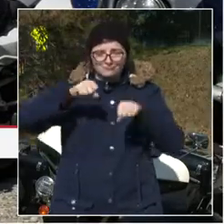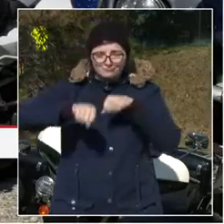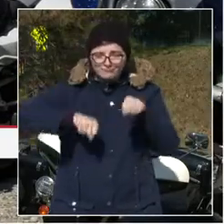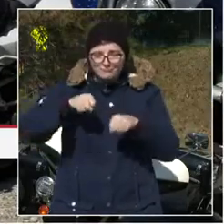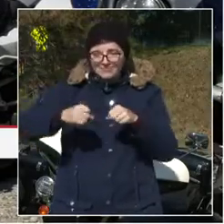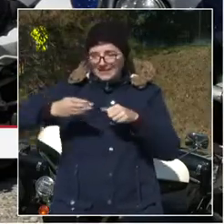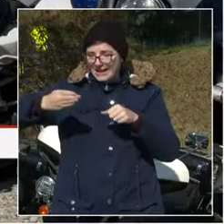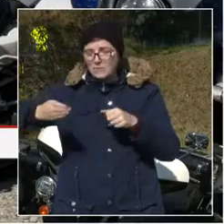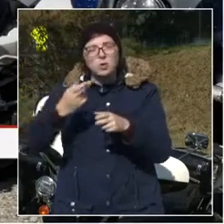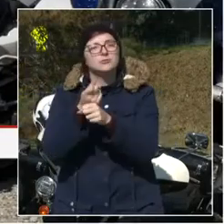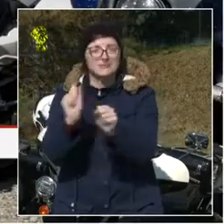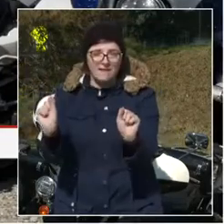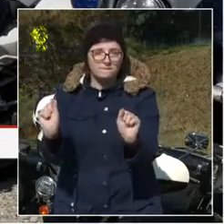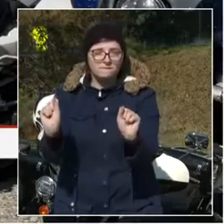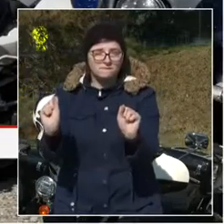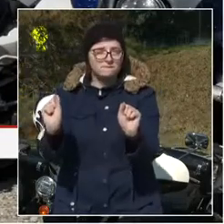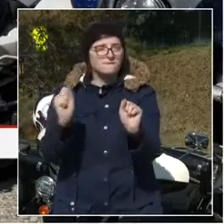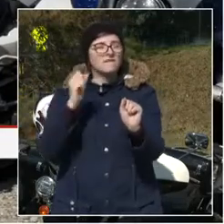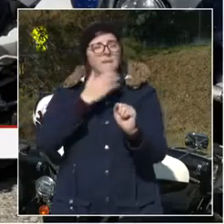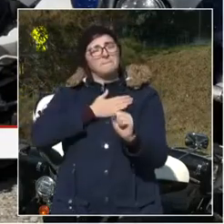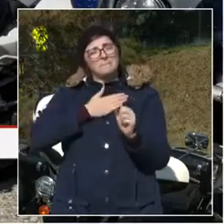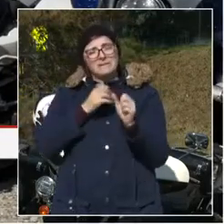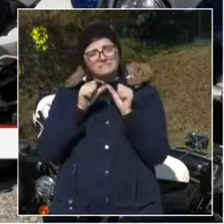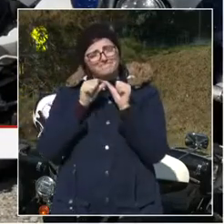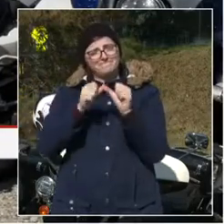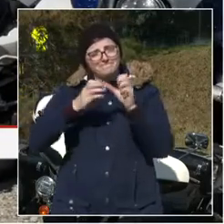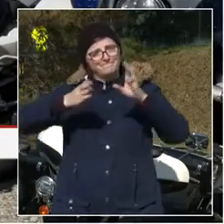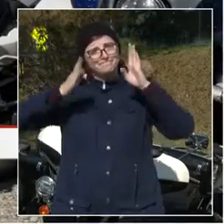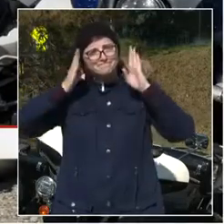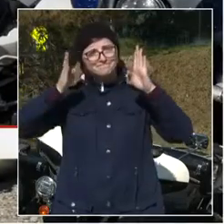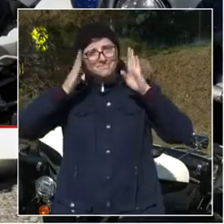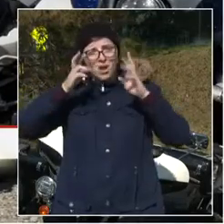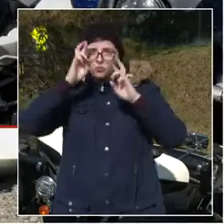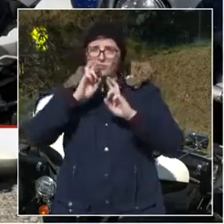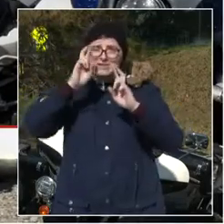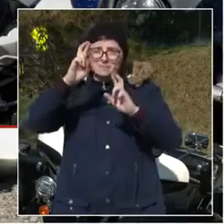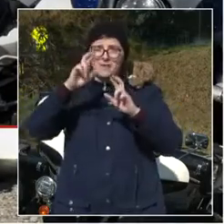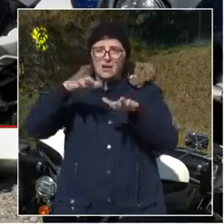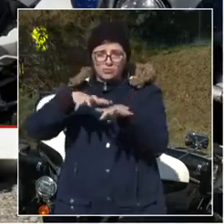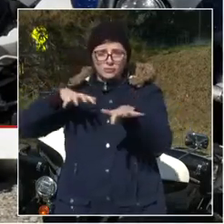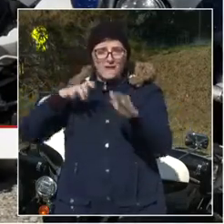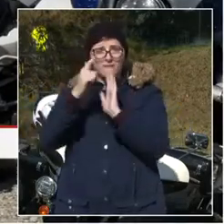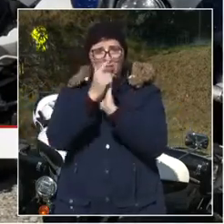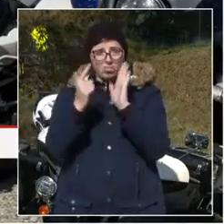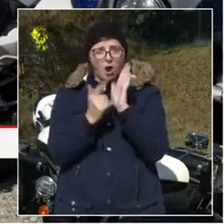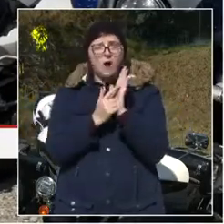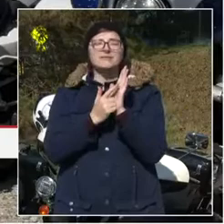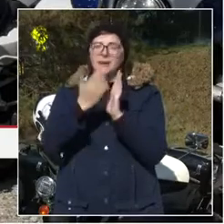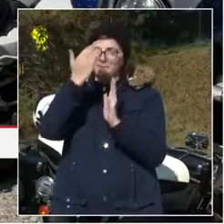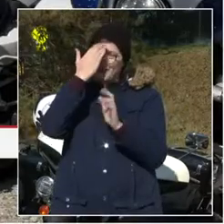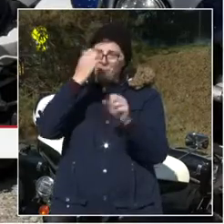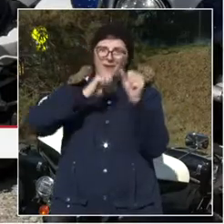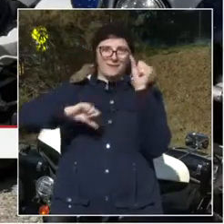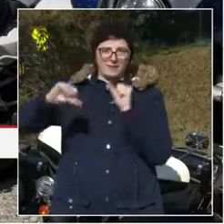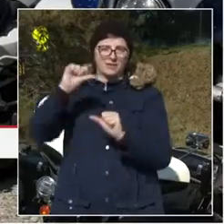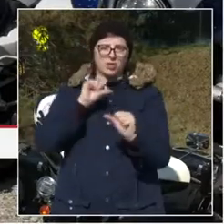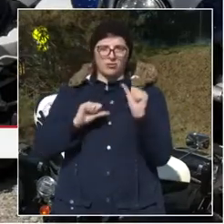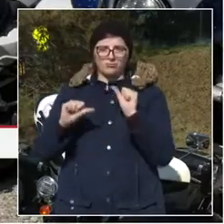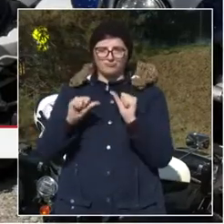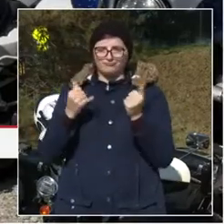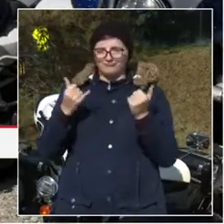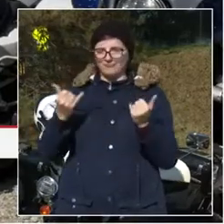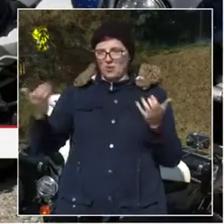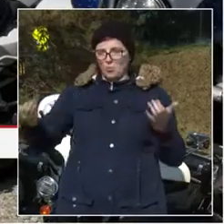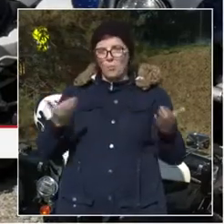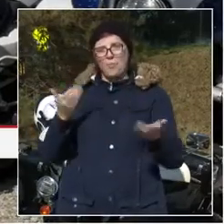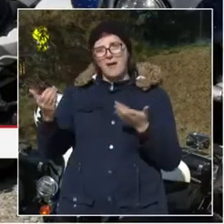neighbors. Please stay alert and respect traffic safety laws and be aware of one another. I would now like to